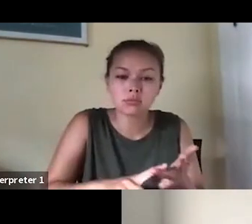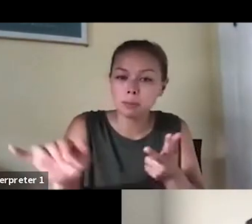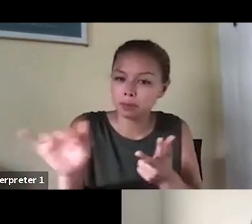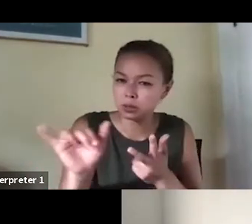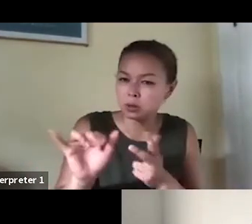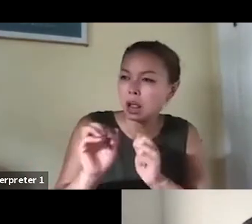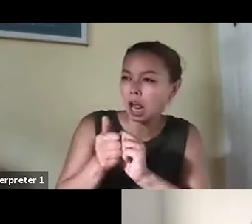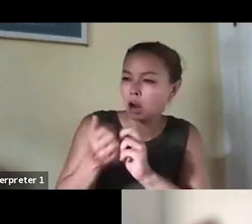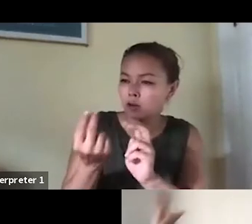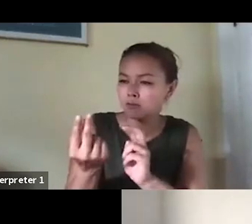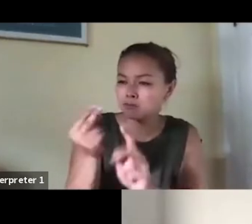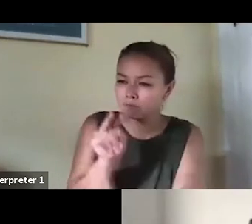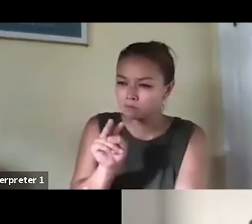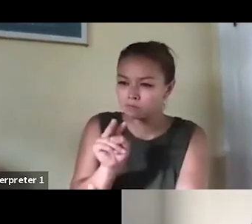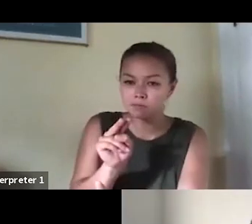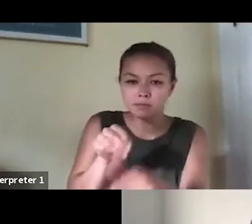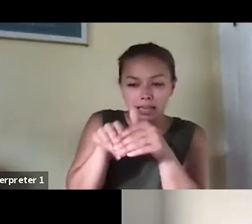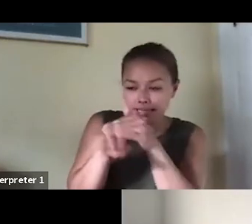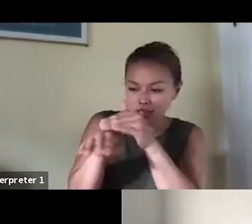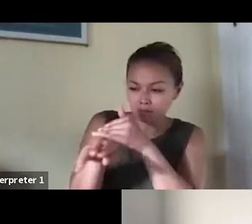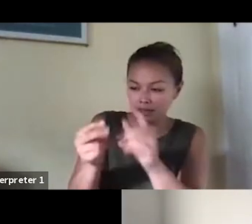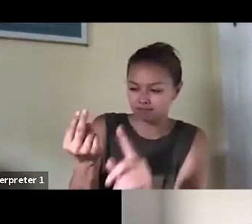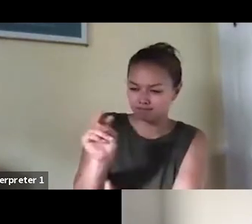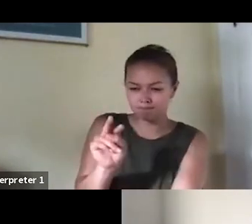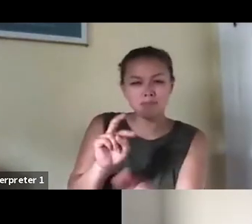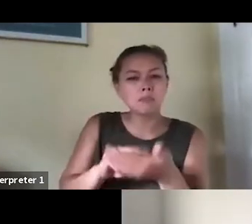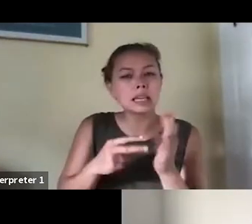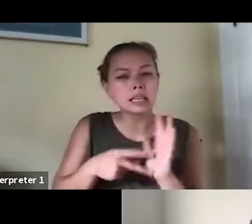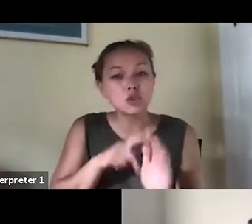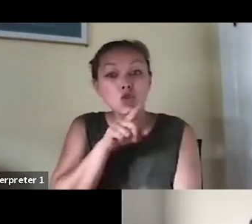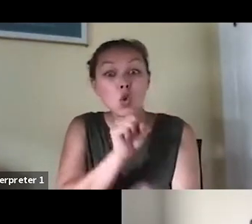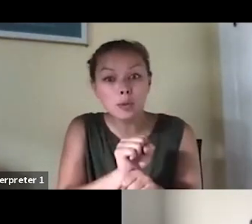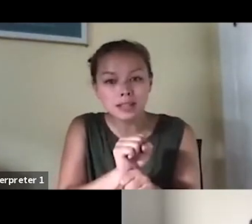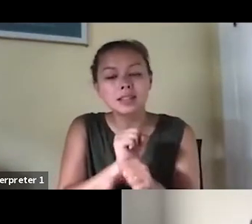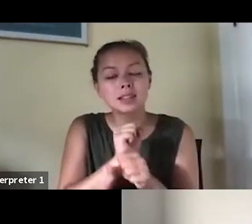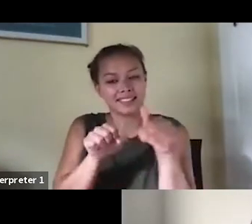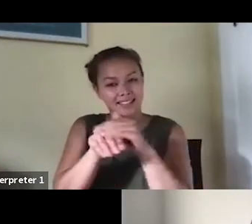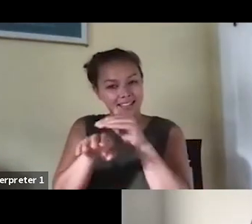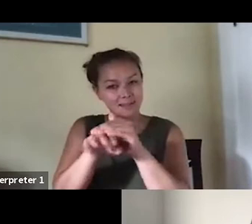the process, flipping it on its head in a way that embraces